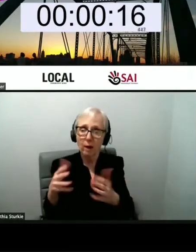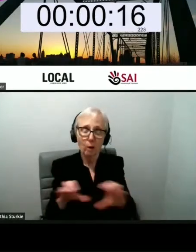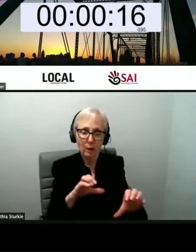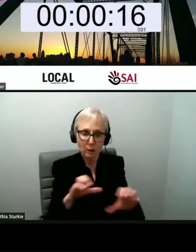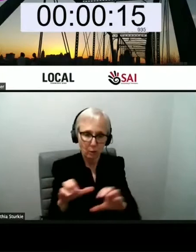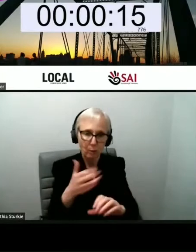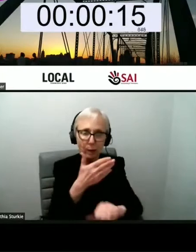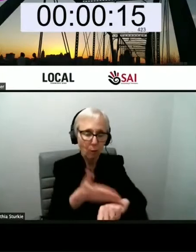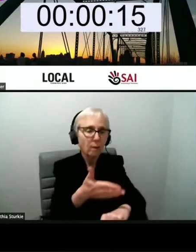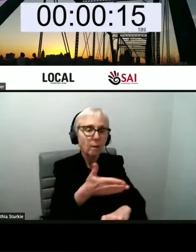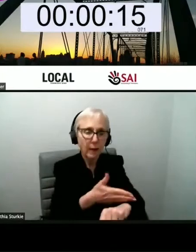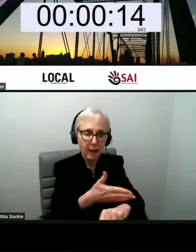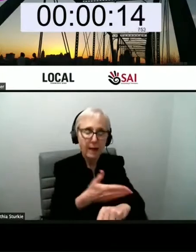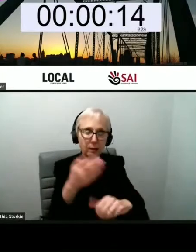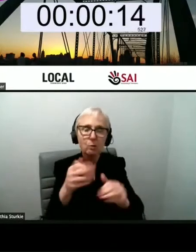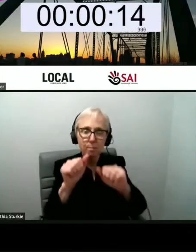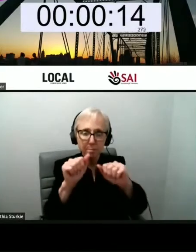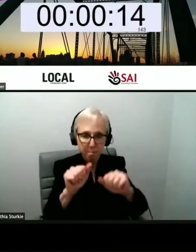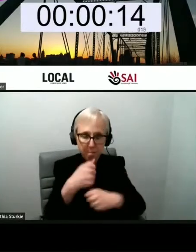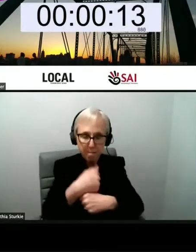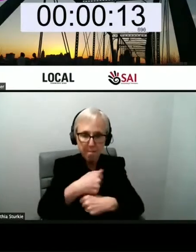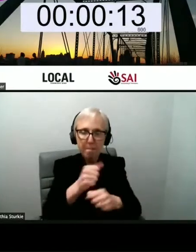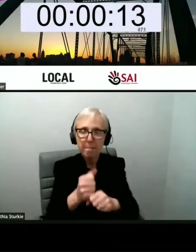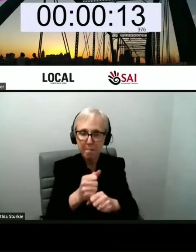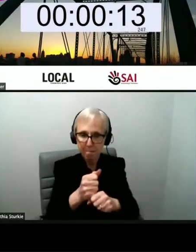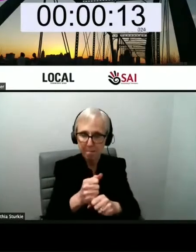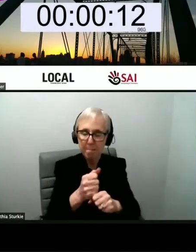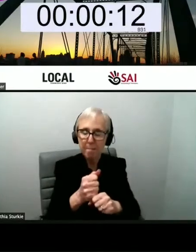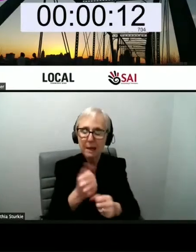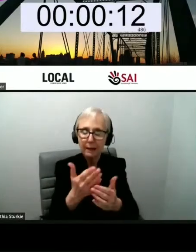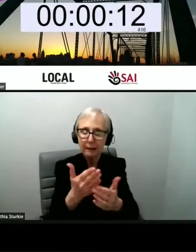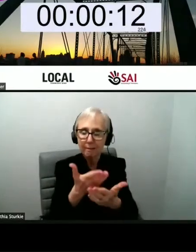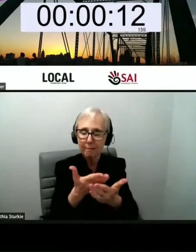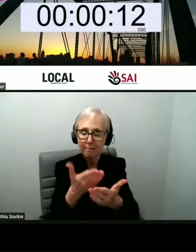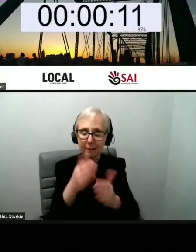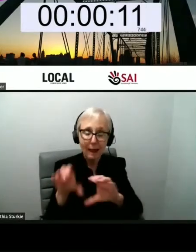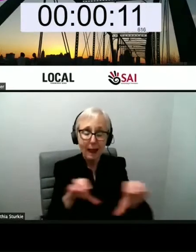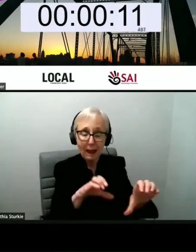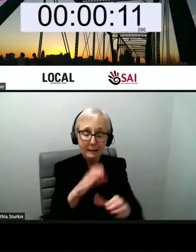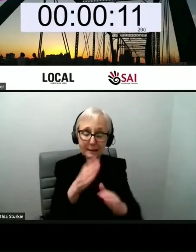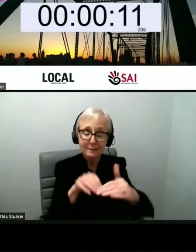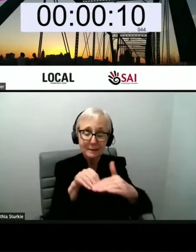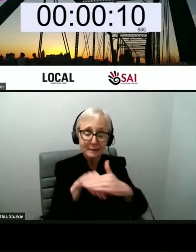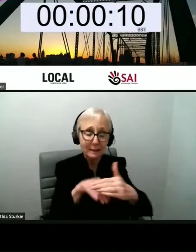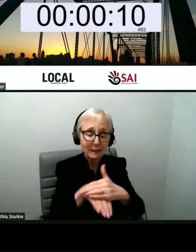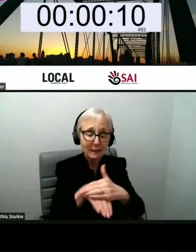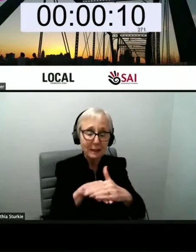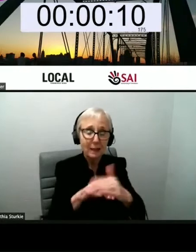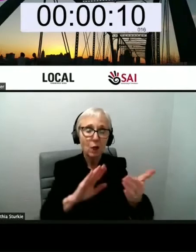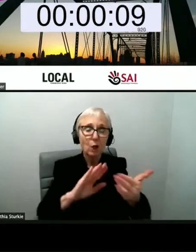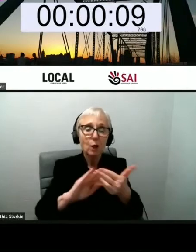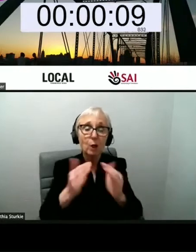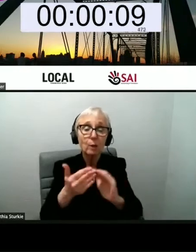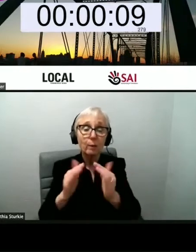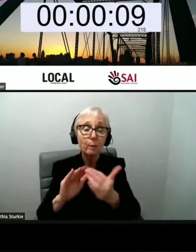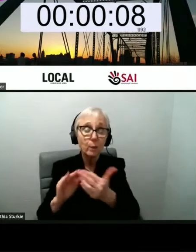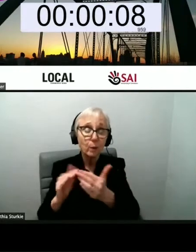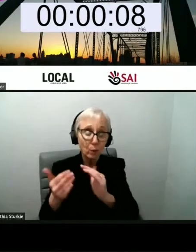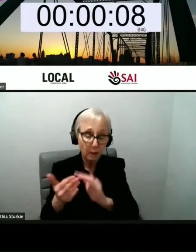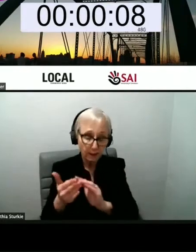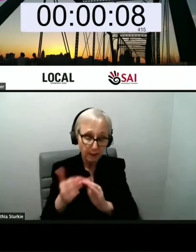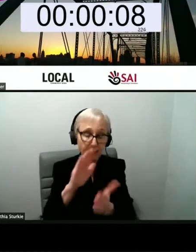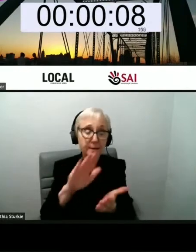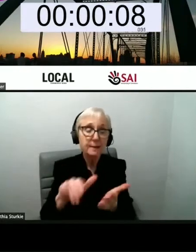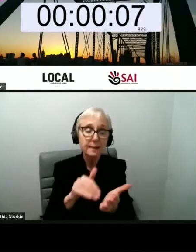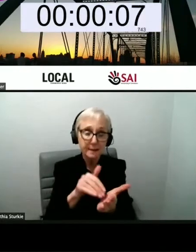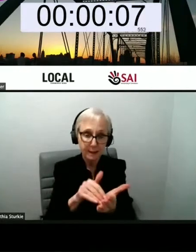make sure that they are accessible to whatever the things are doing. We're gonna use our community centers for that because there is a digital divide and there are a lot of